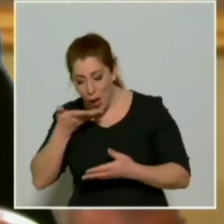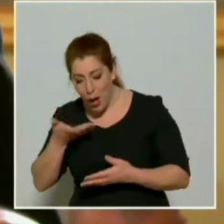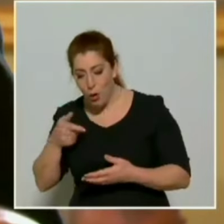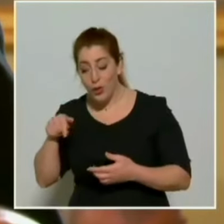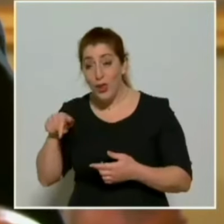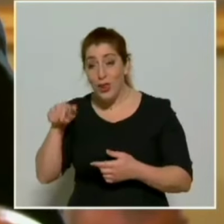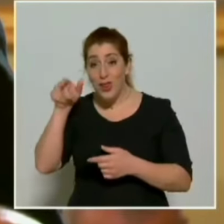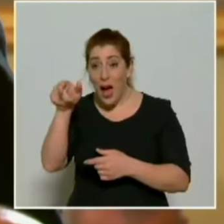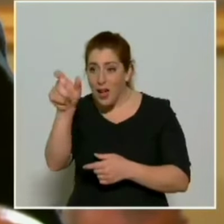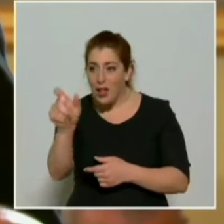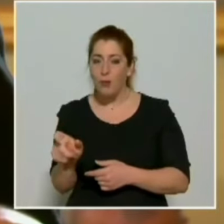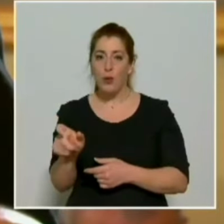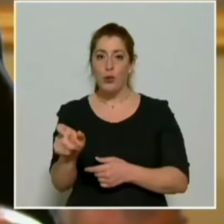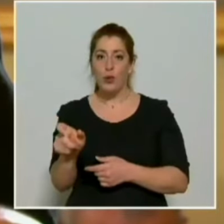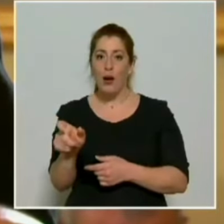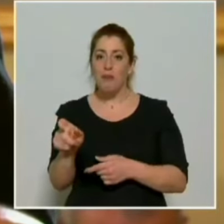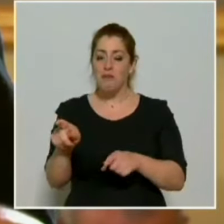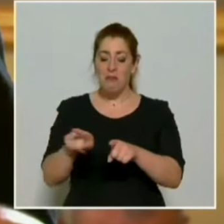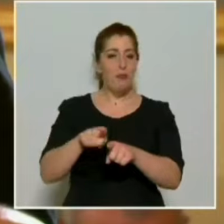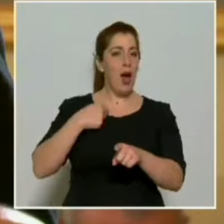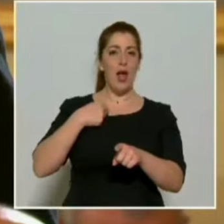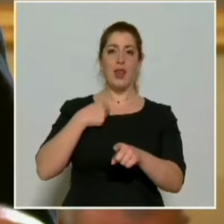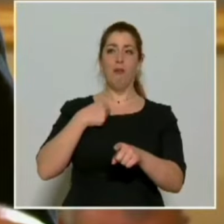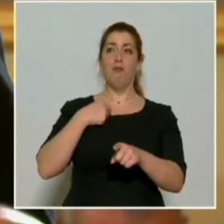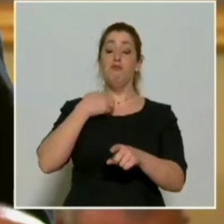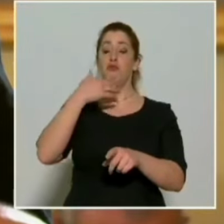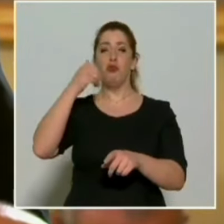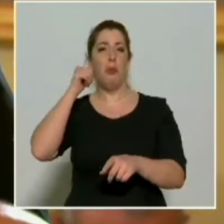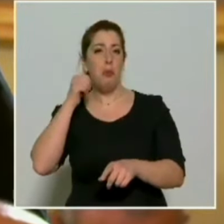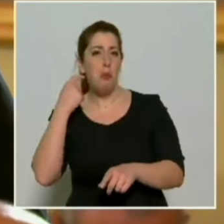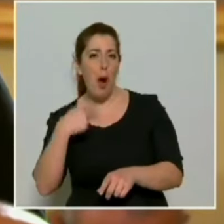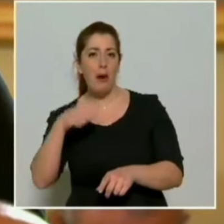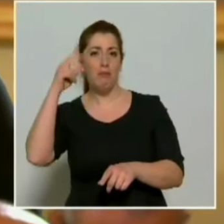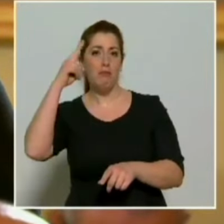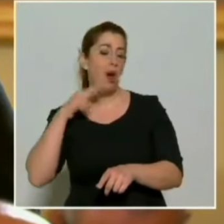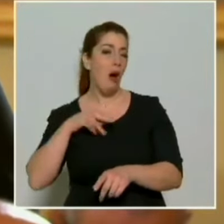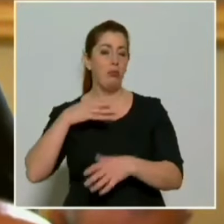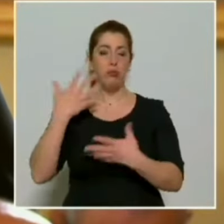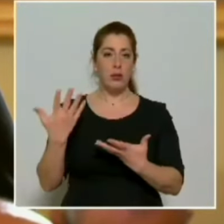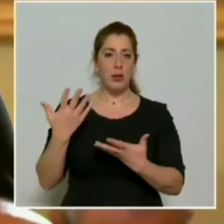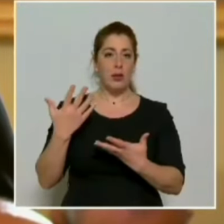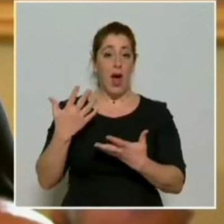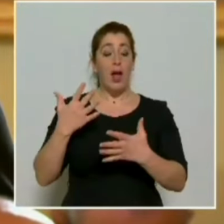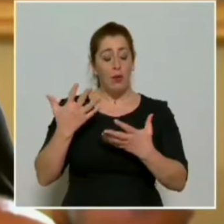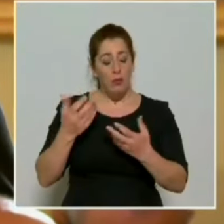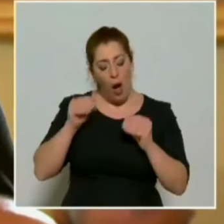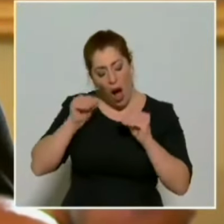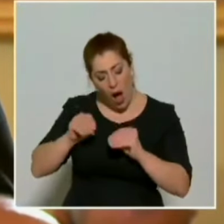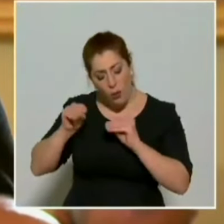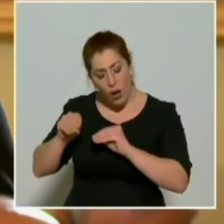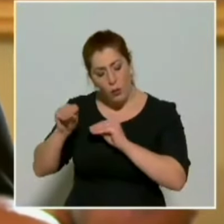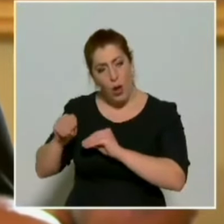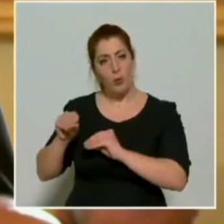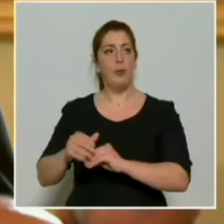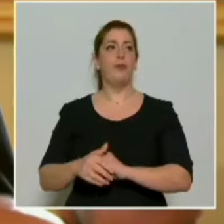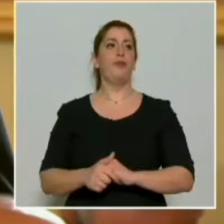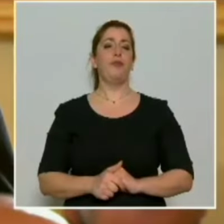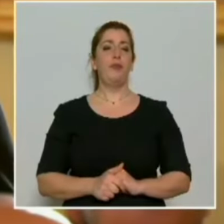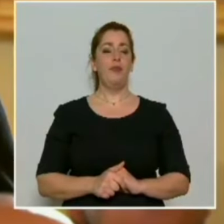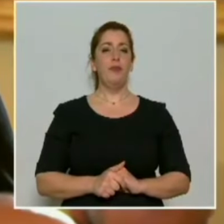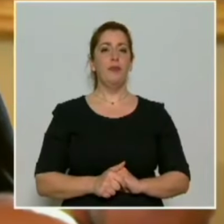differenza. Għalhekk ngħid li huwa vera importanti li nnalmu t-tfal tagħna u dan huwa proċess kontinwu fil-qosor.